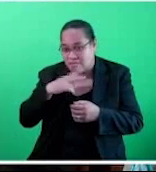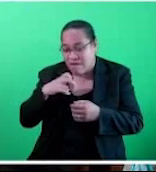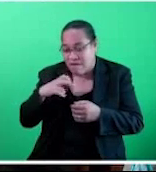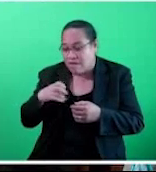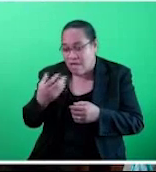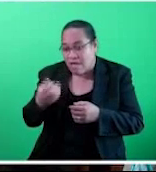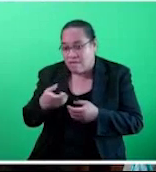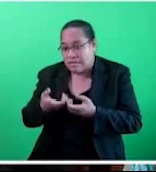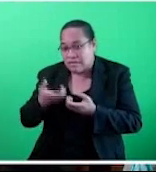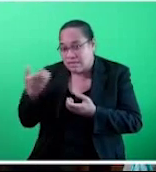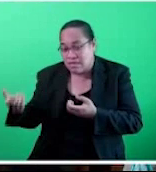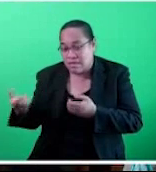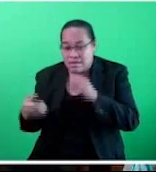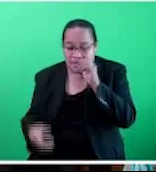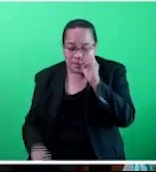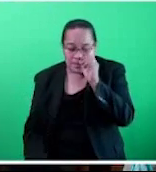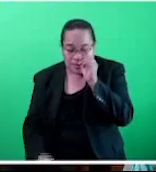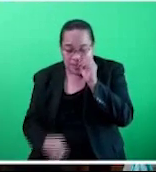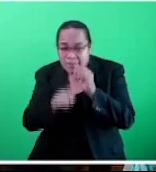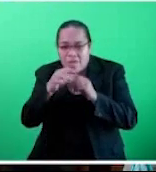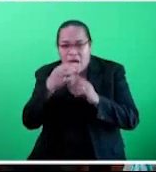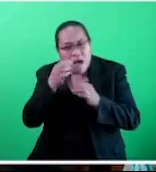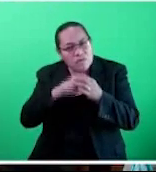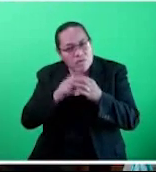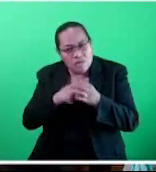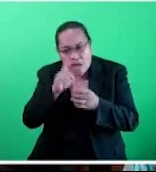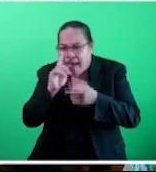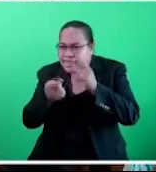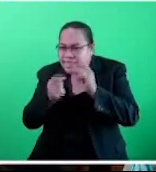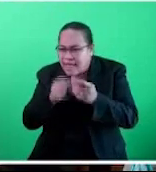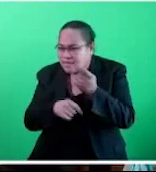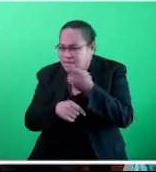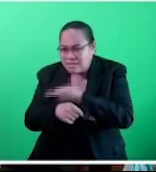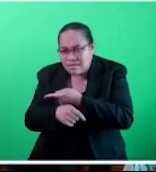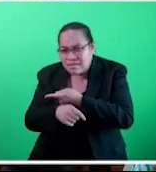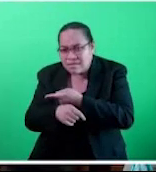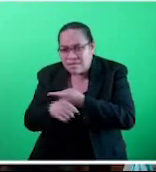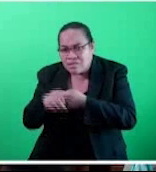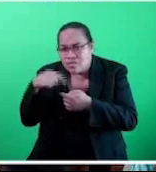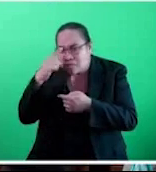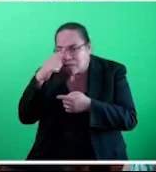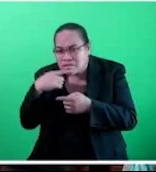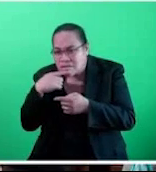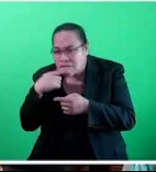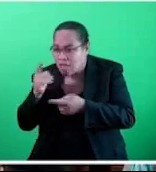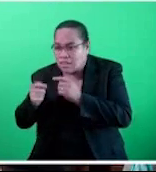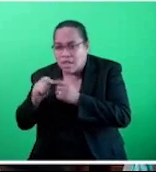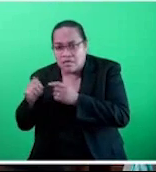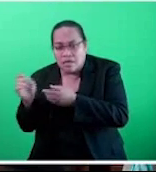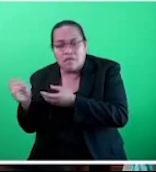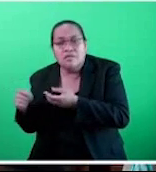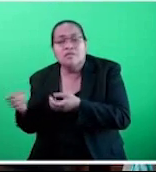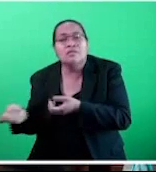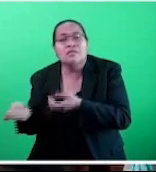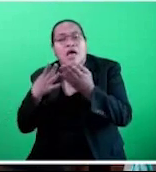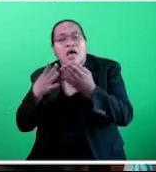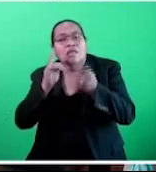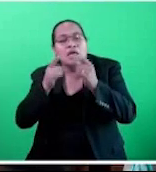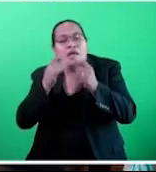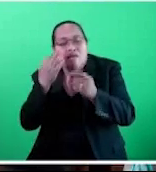do the samples, are they tested locally or overseas?